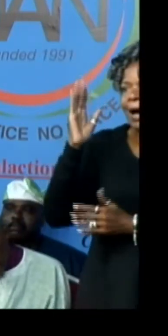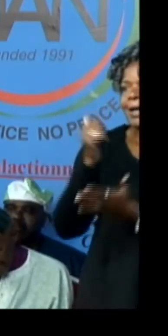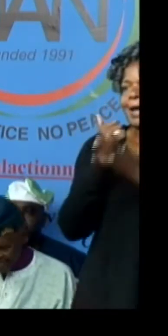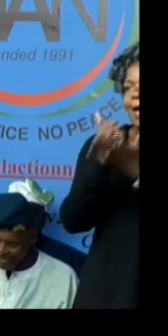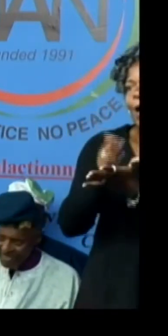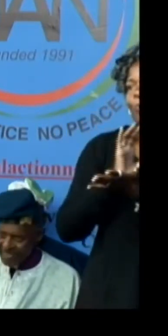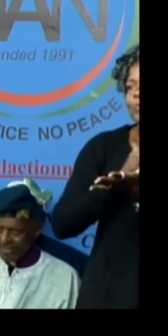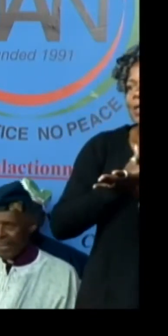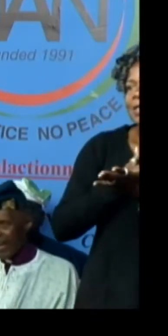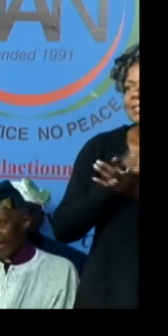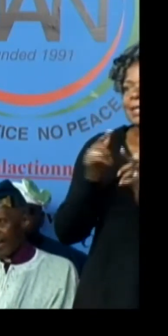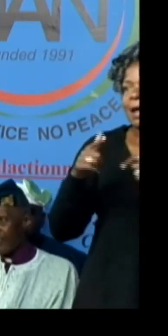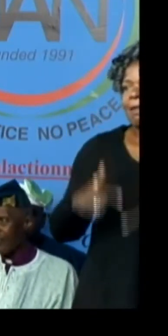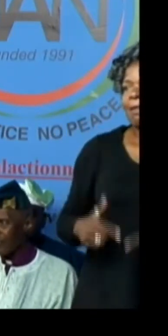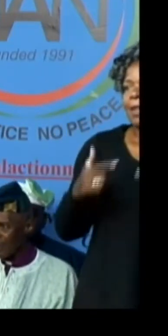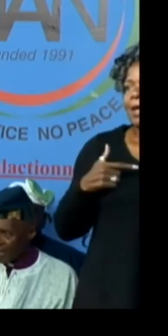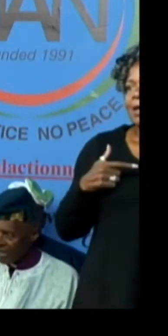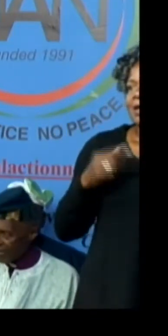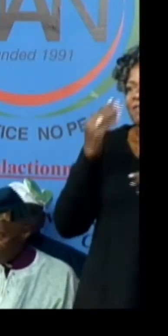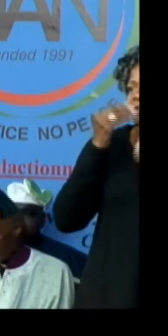y'all ain't never been there.